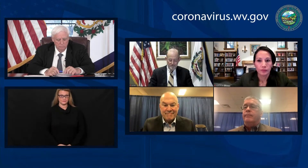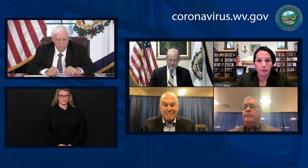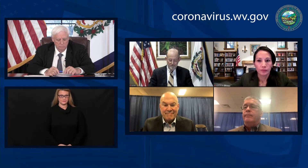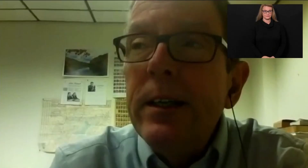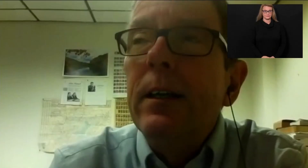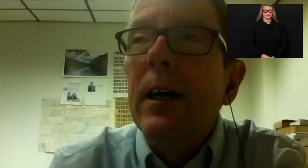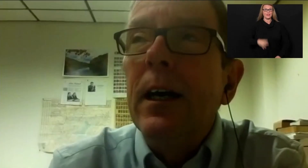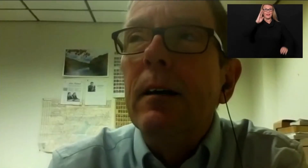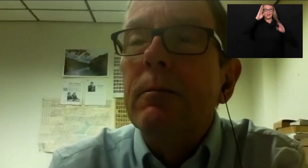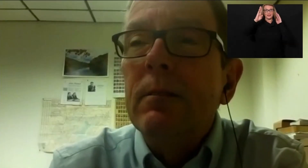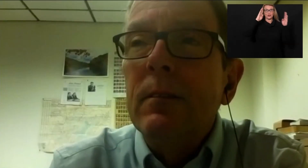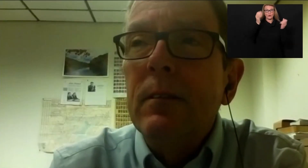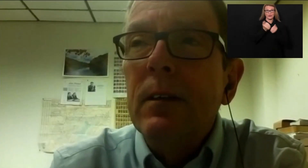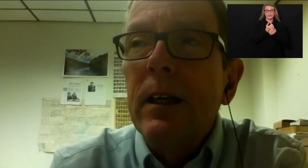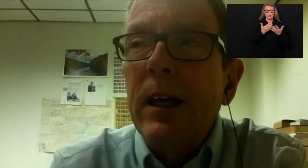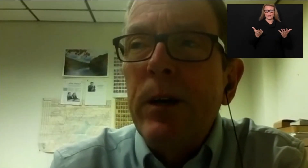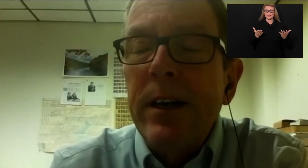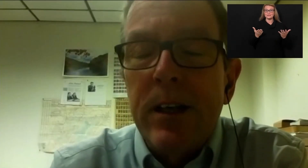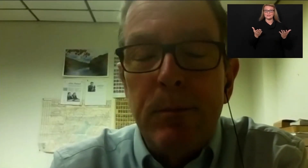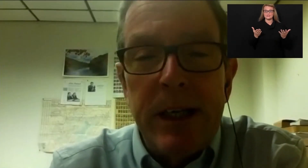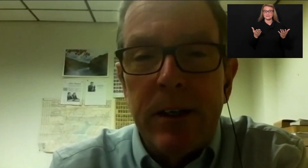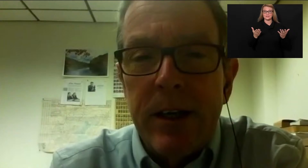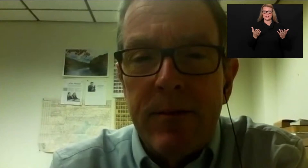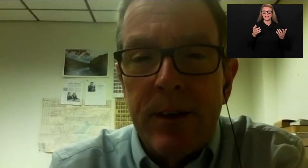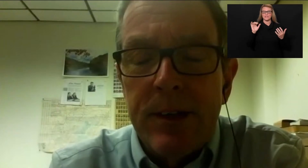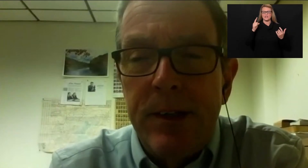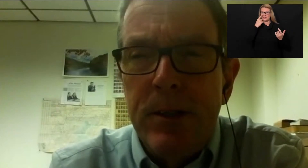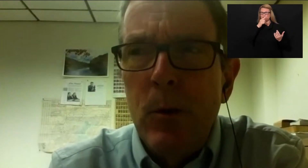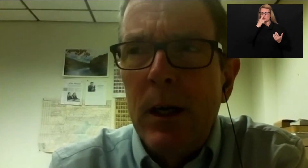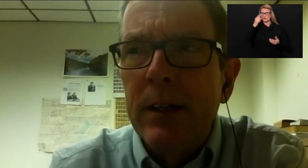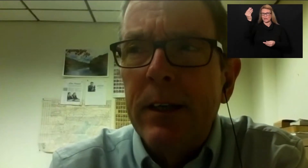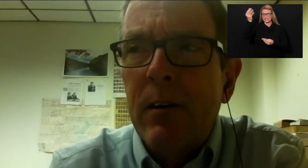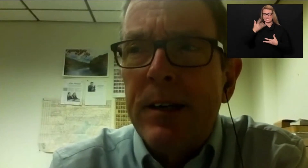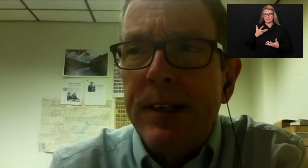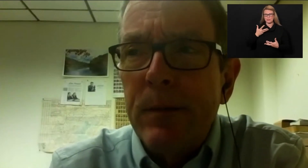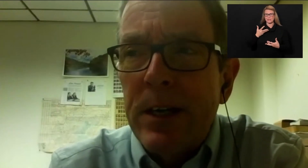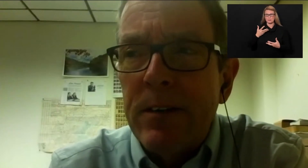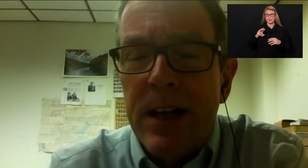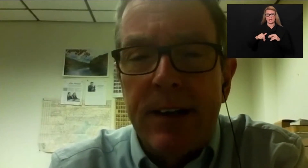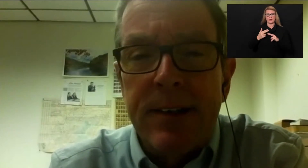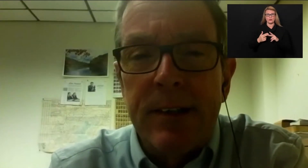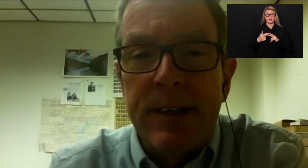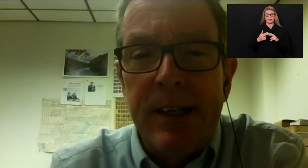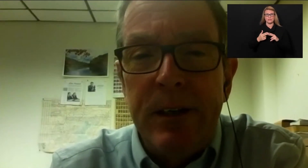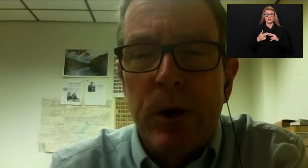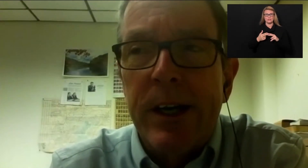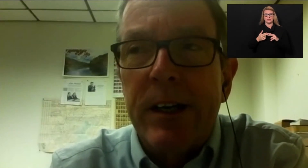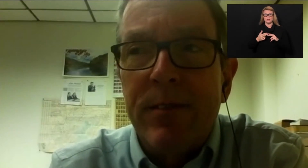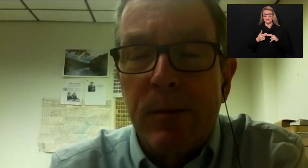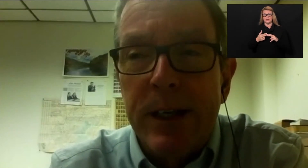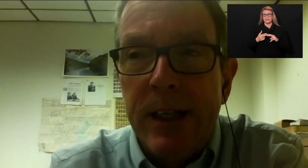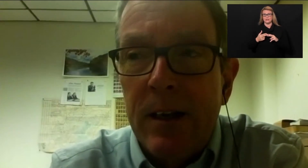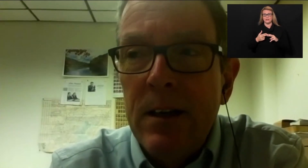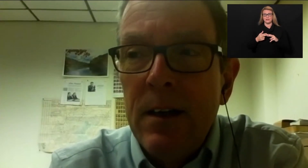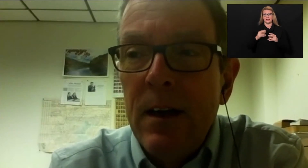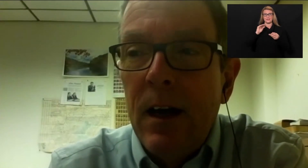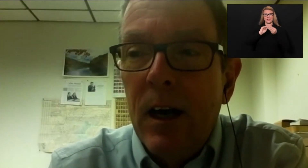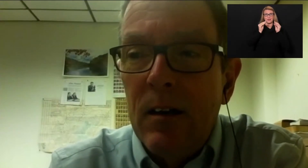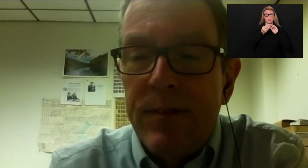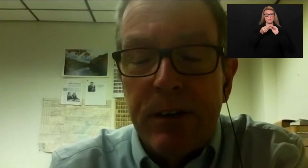Hello, everyone. Can we get an update on efforts to increase the amount of vaccine we're getting from